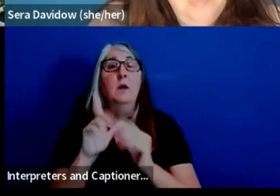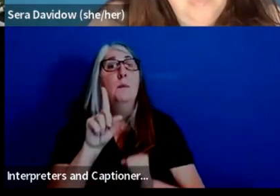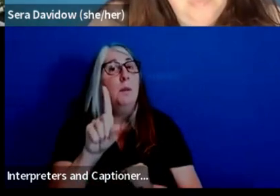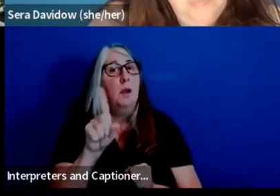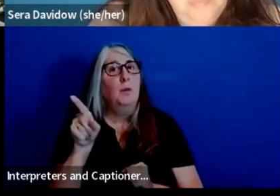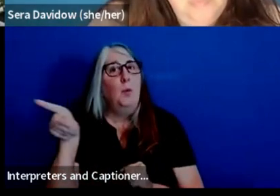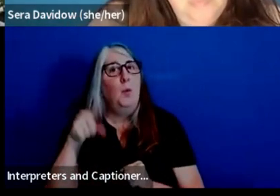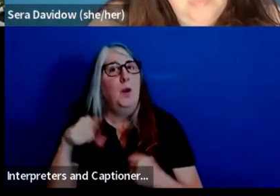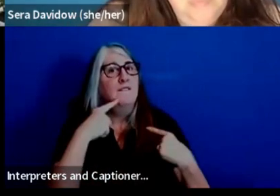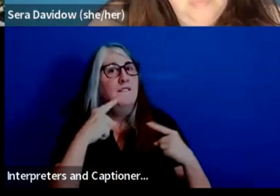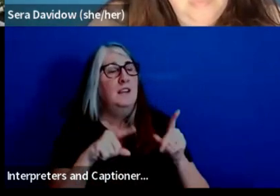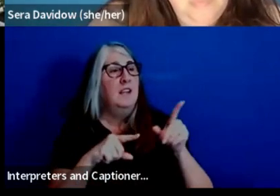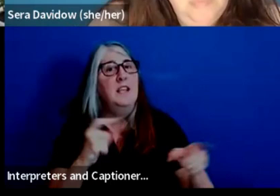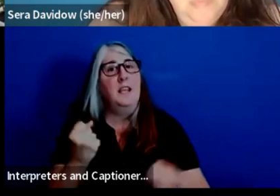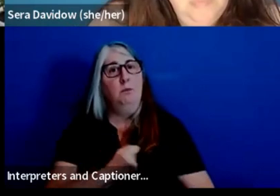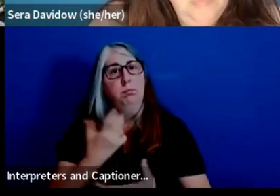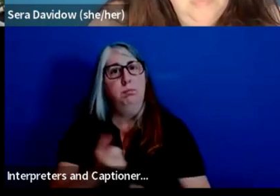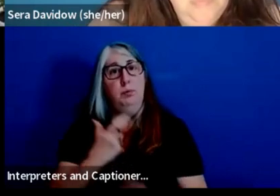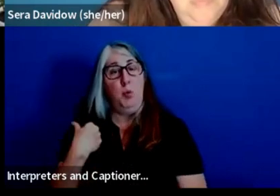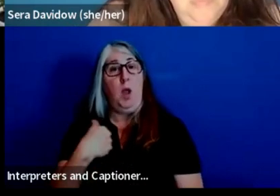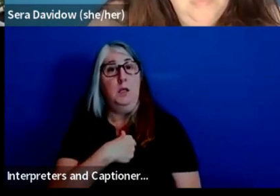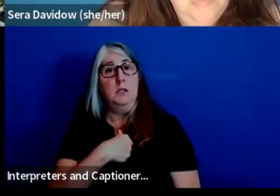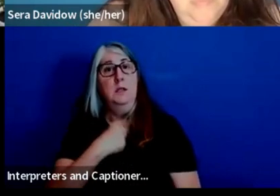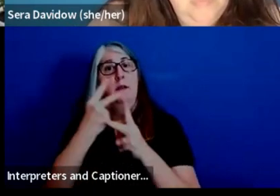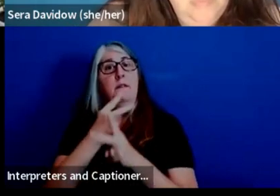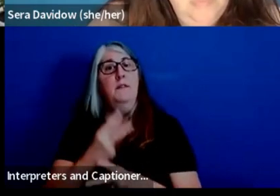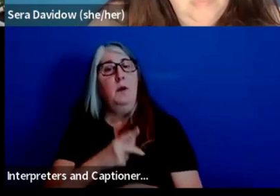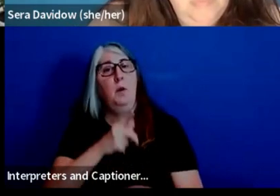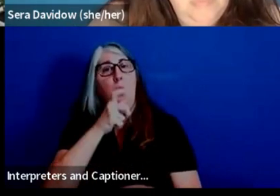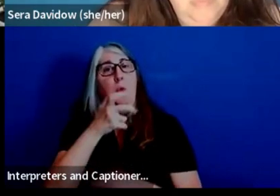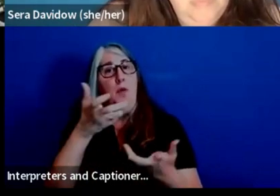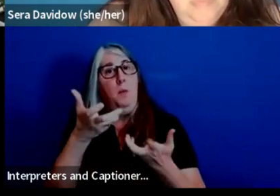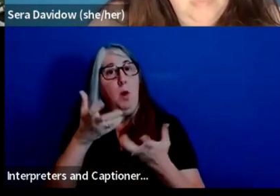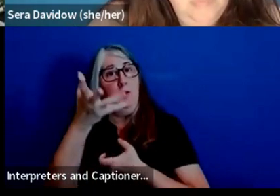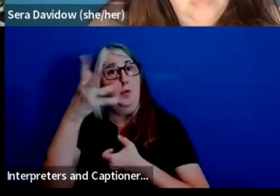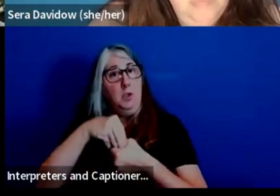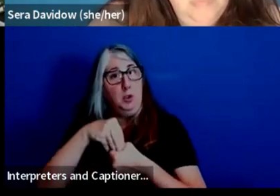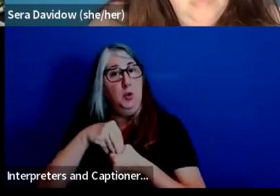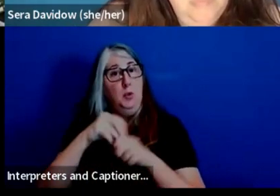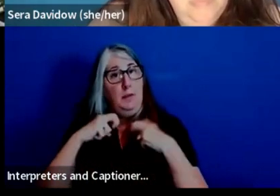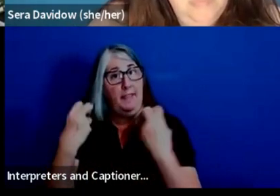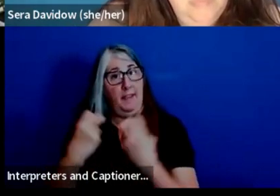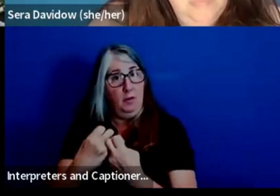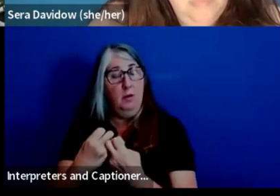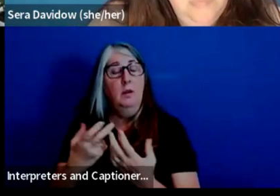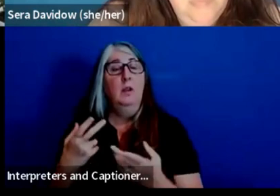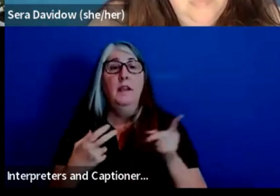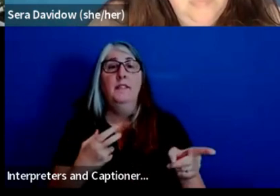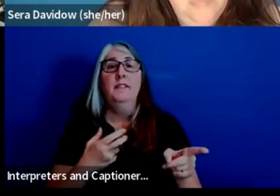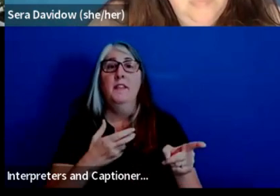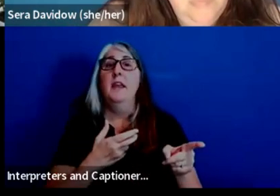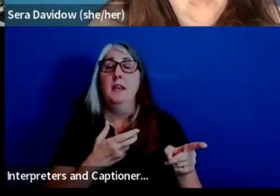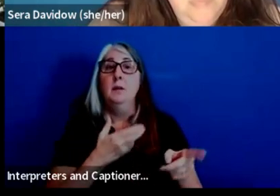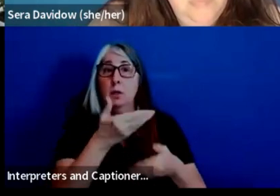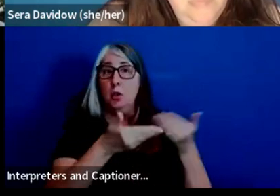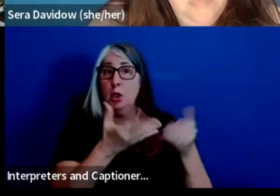able to talk to us and then figure out who they wanted to invite there, which included their neighbors, their natural